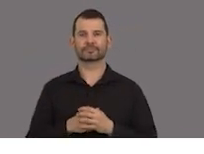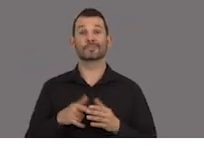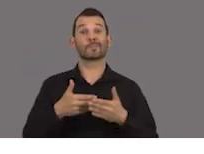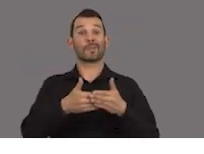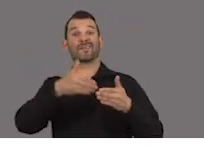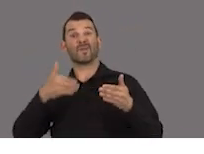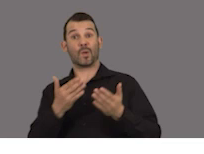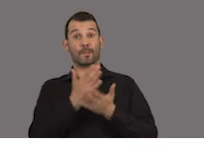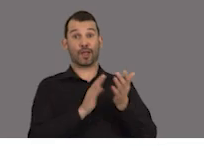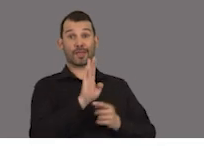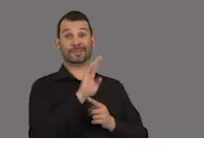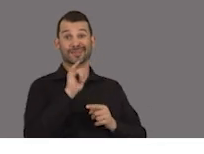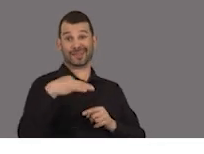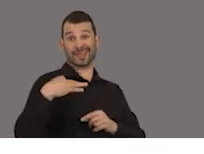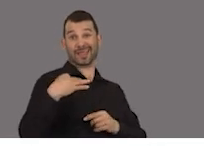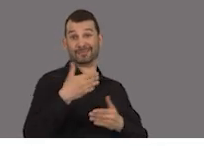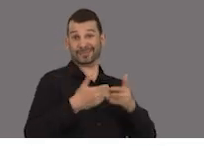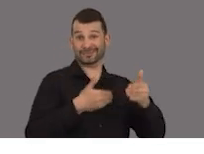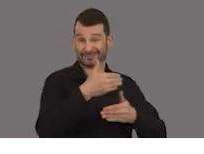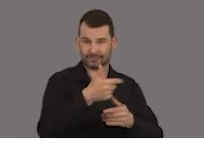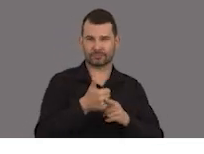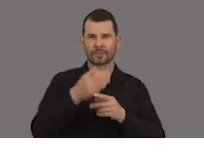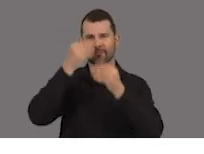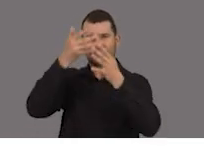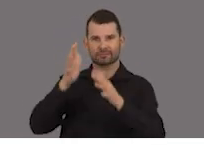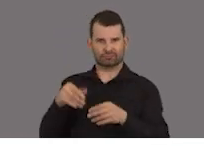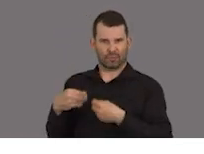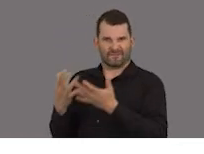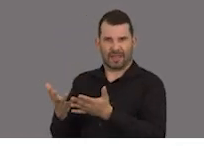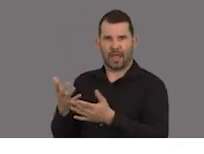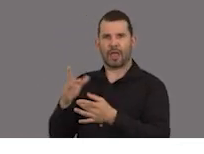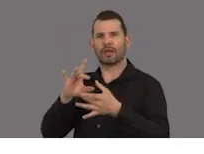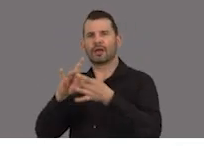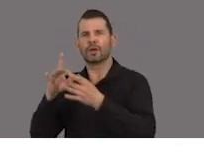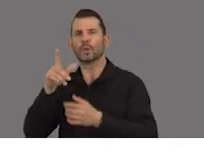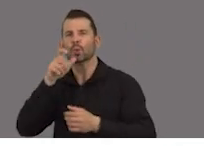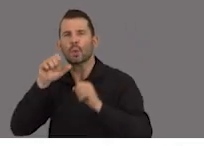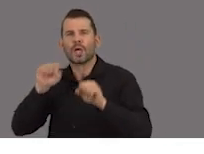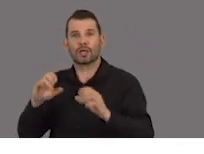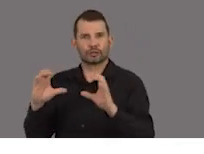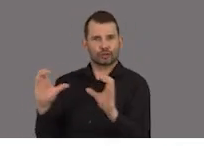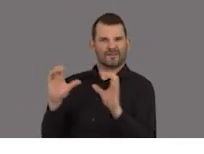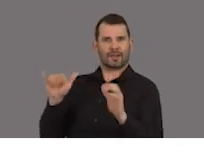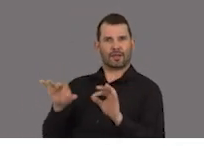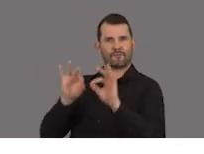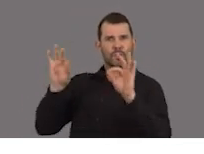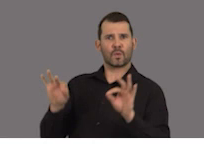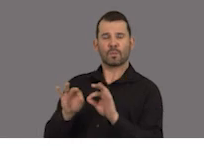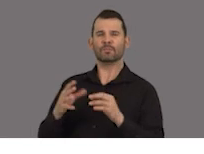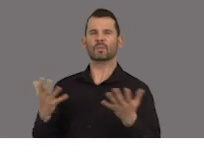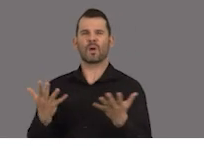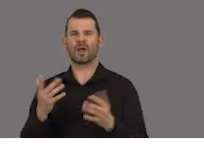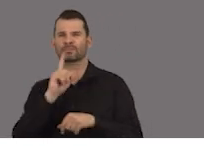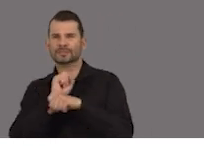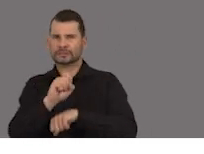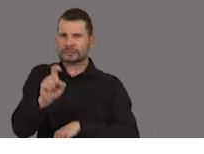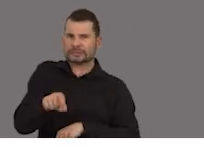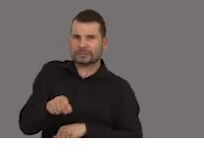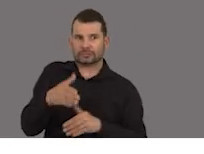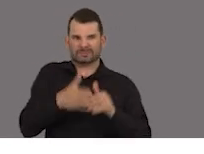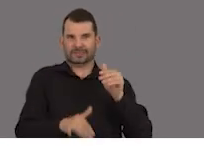Before Part B of the application, information is provided on who can certify the form and what is needed to complete the